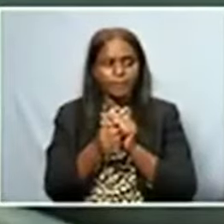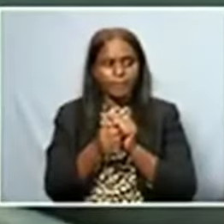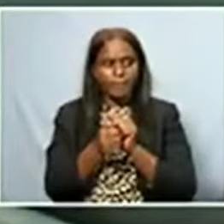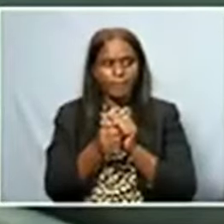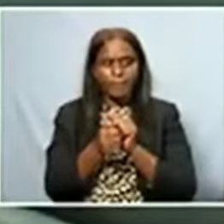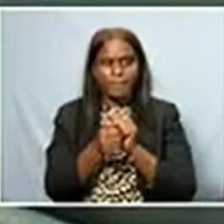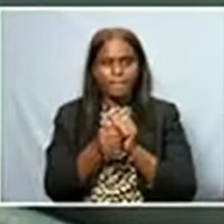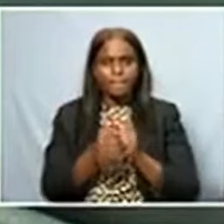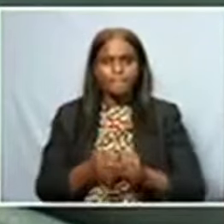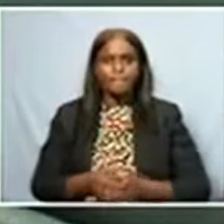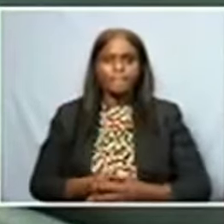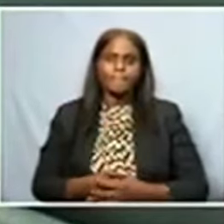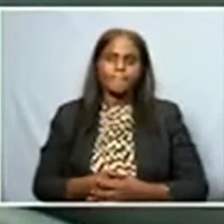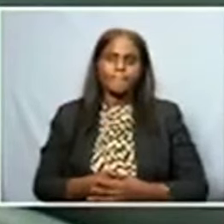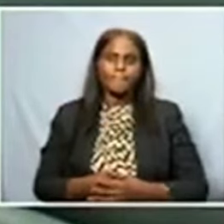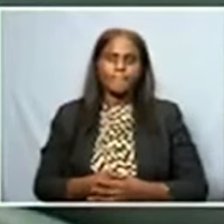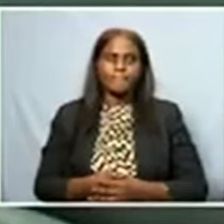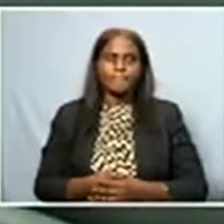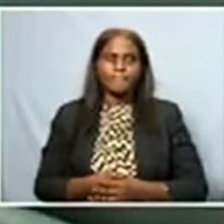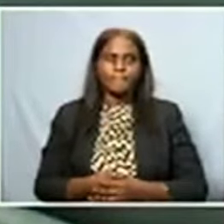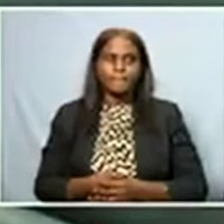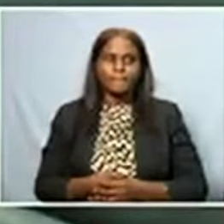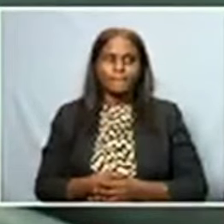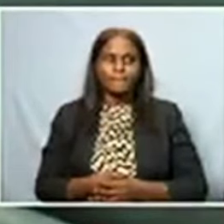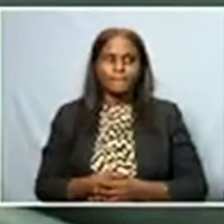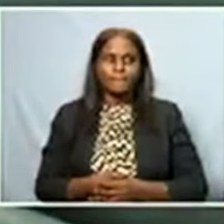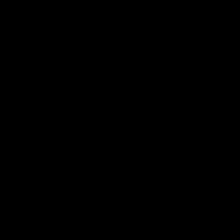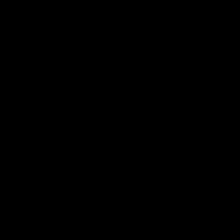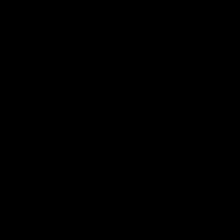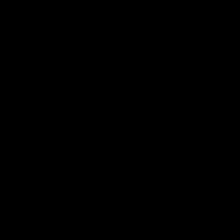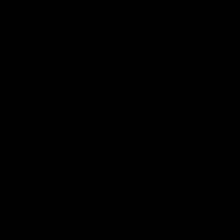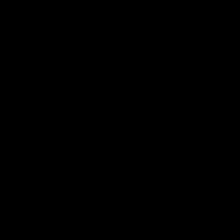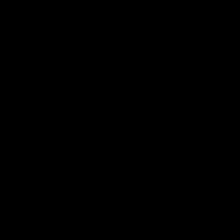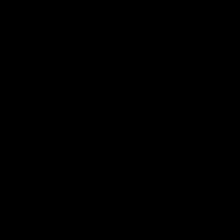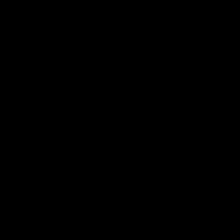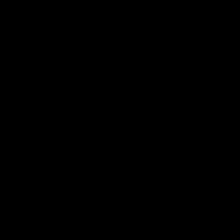amendment. So you've indicated, maybe